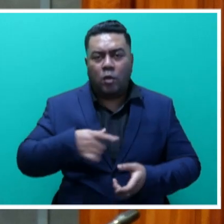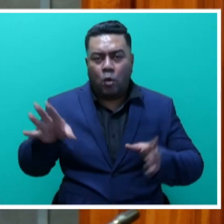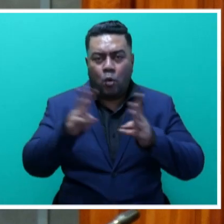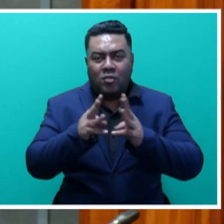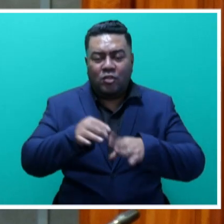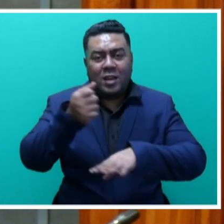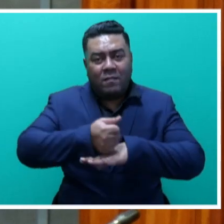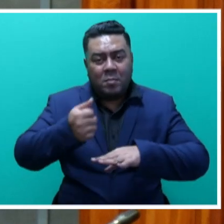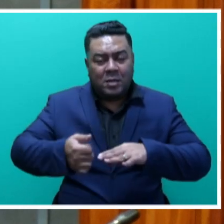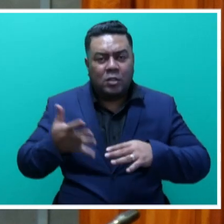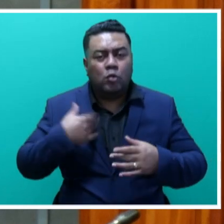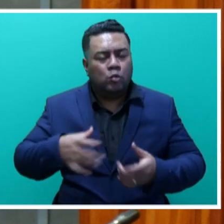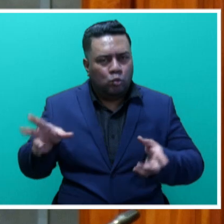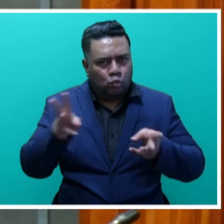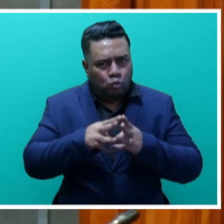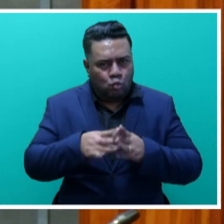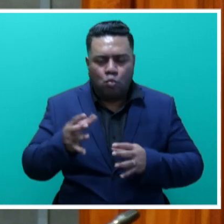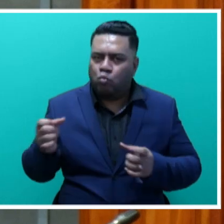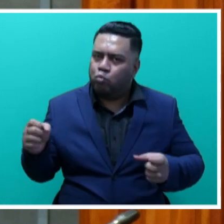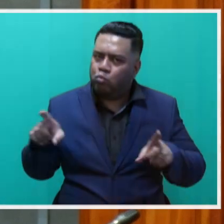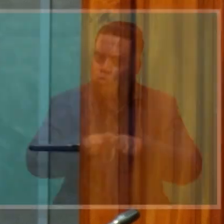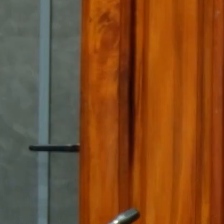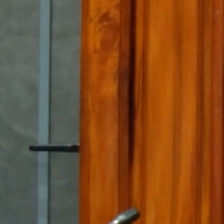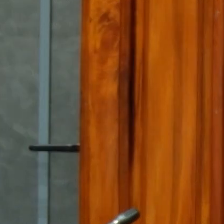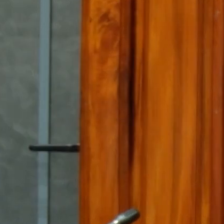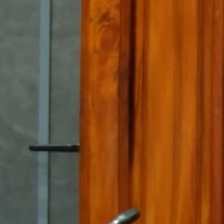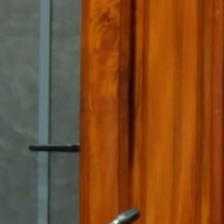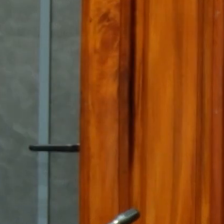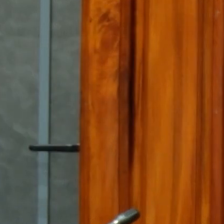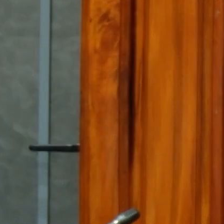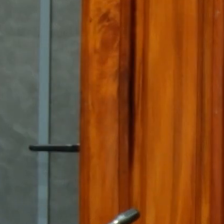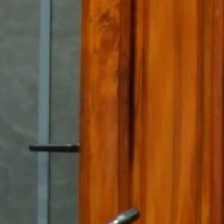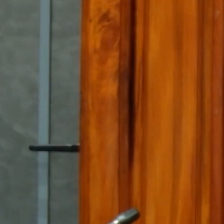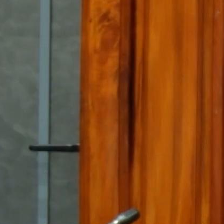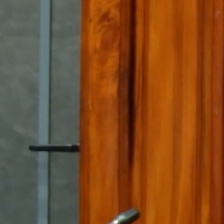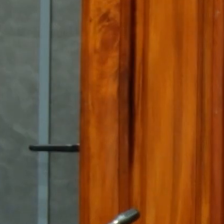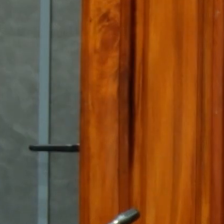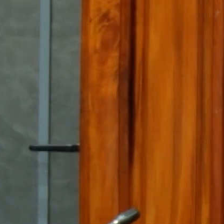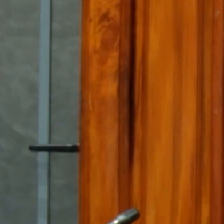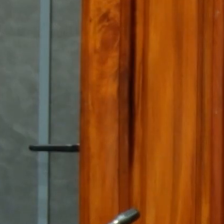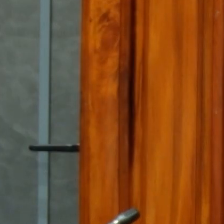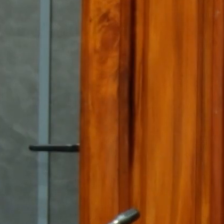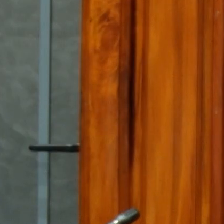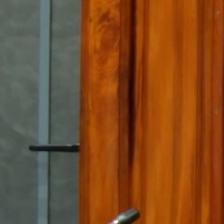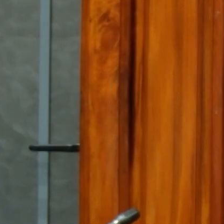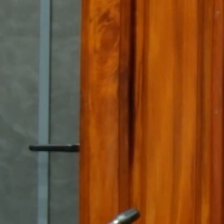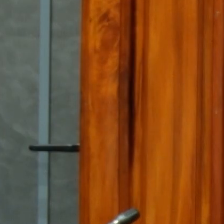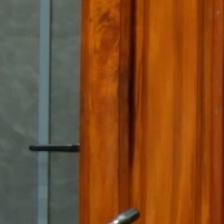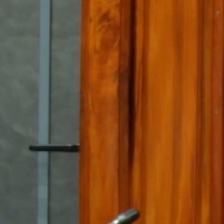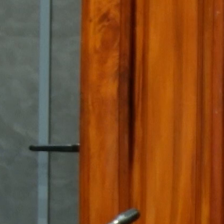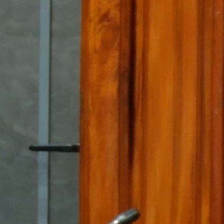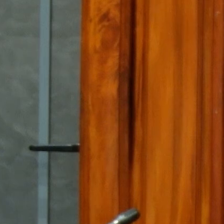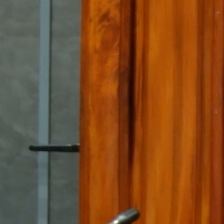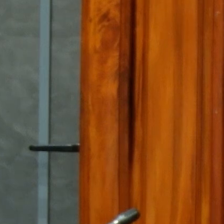government to continue to re-engage the work of re-engagement of school chaplains under the cost-sharing arrangement with faith-based